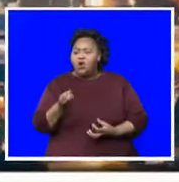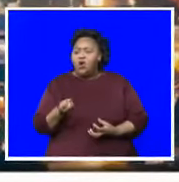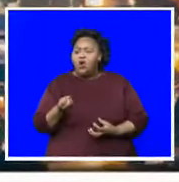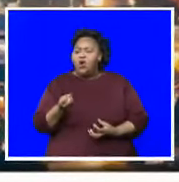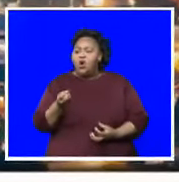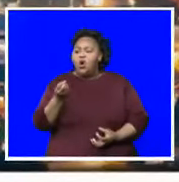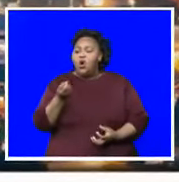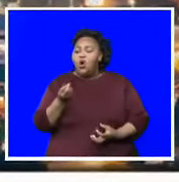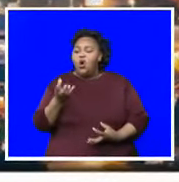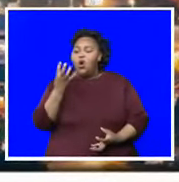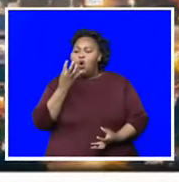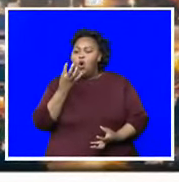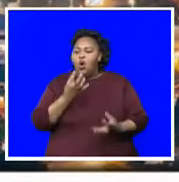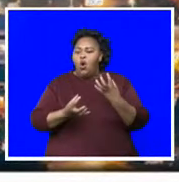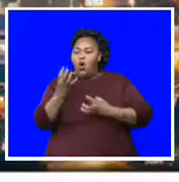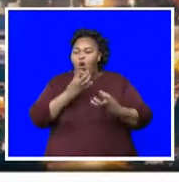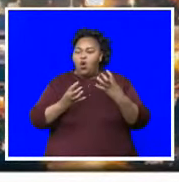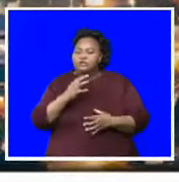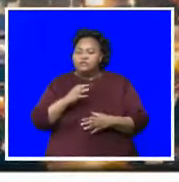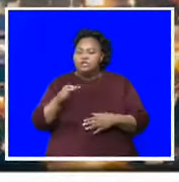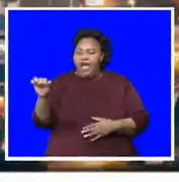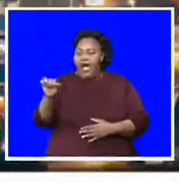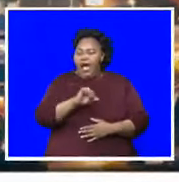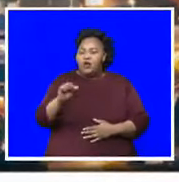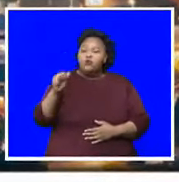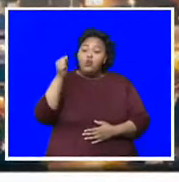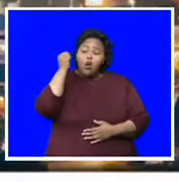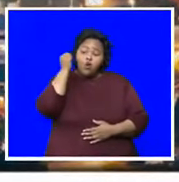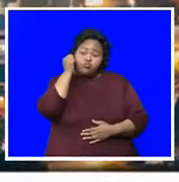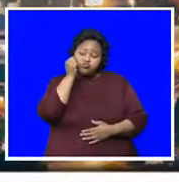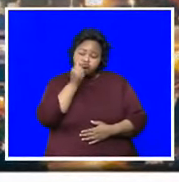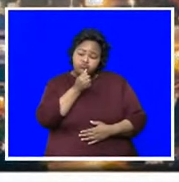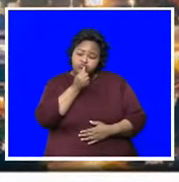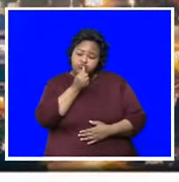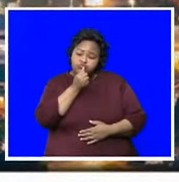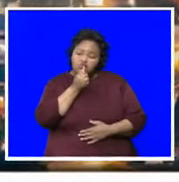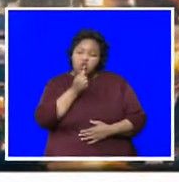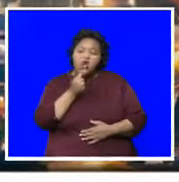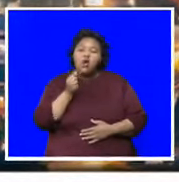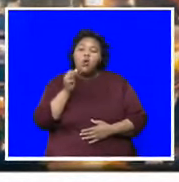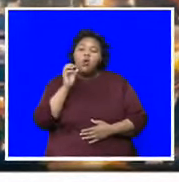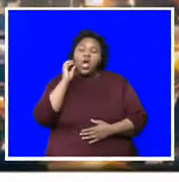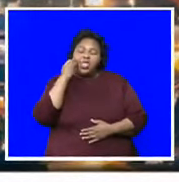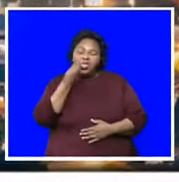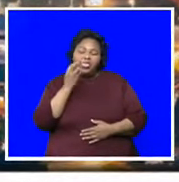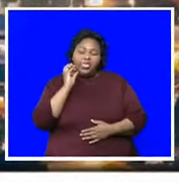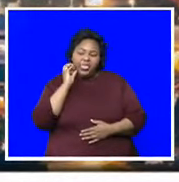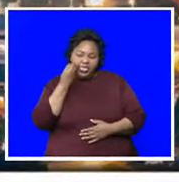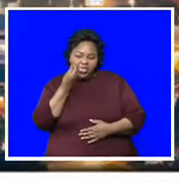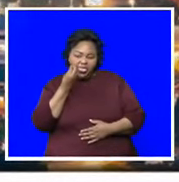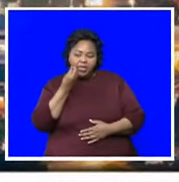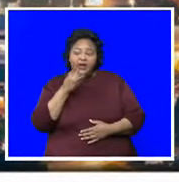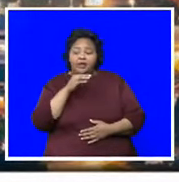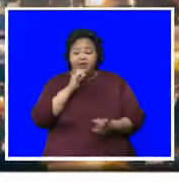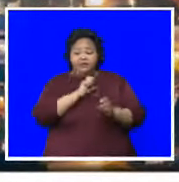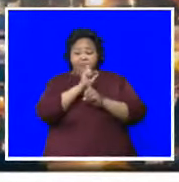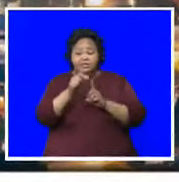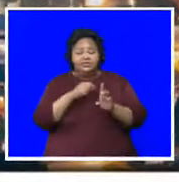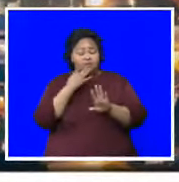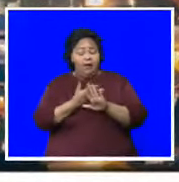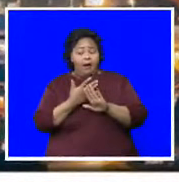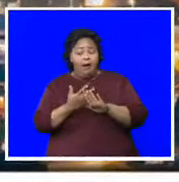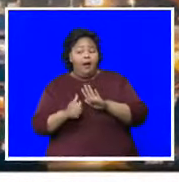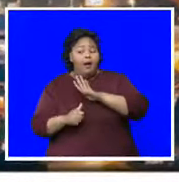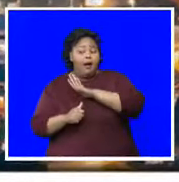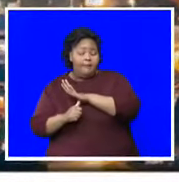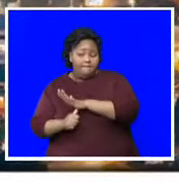deceased told him that Dlamini physically abused her. Now, Dlamini is accused of killing Mtimkulu, who was his girlfriend, at